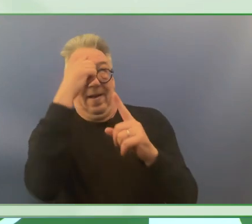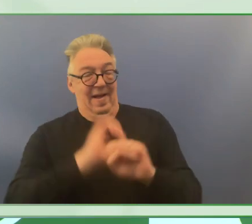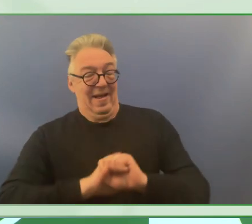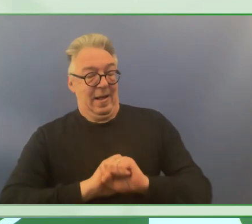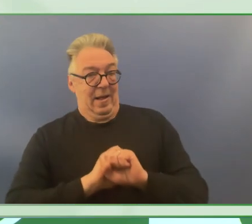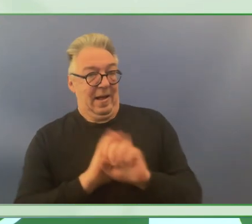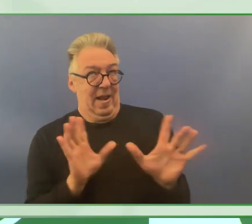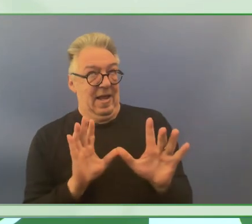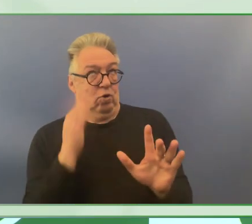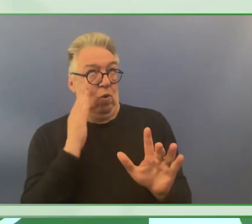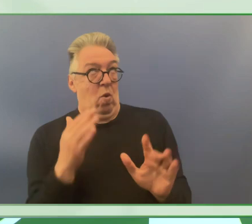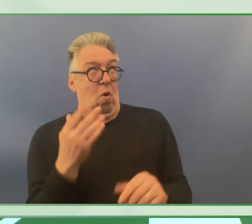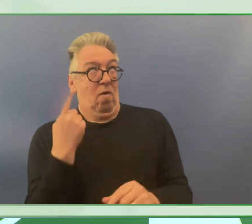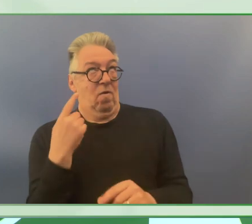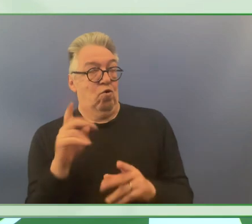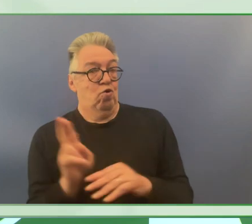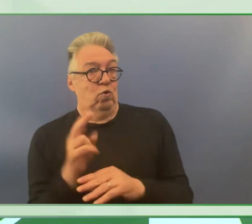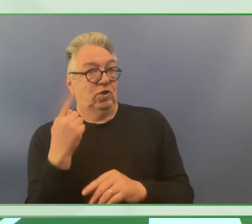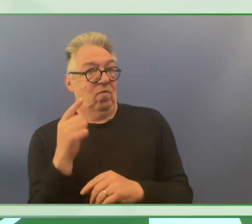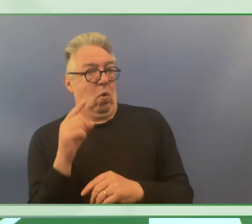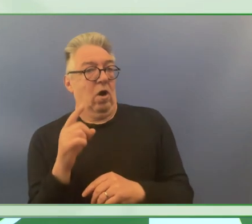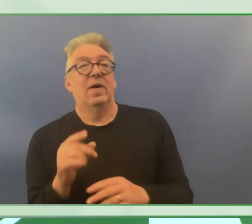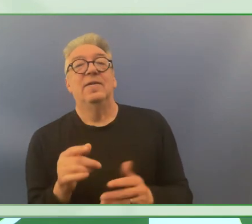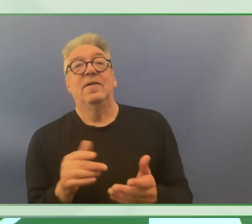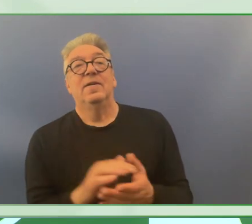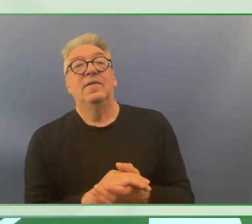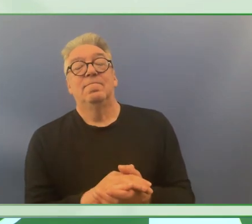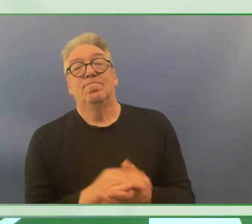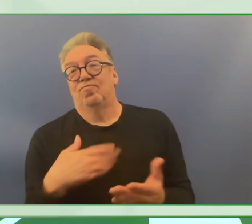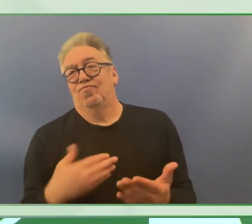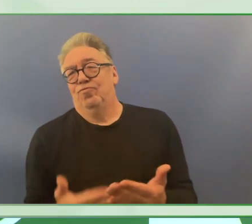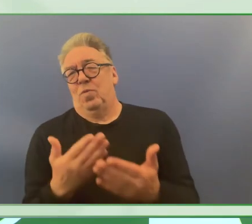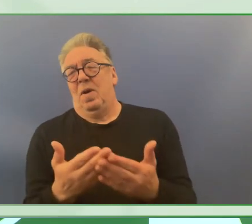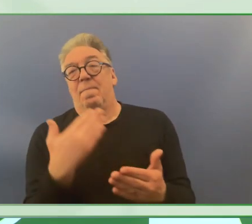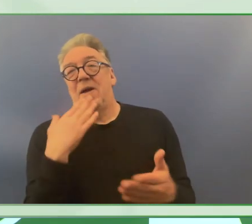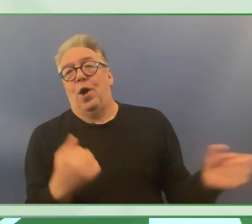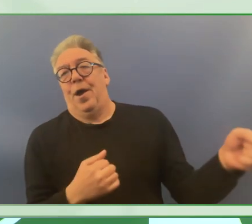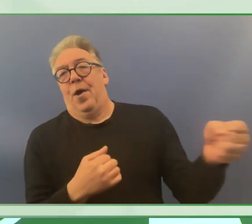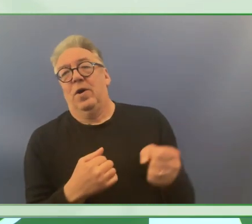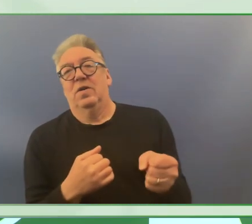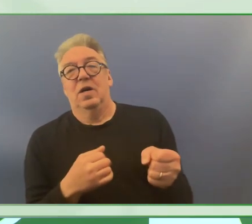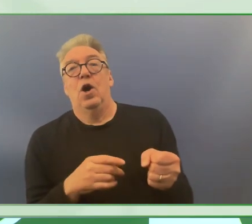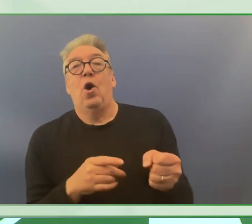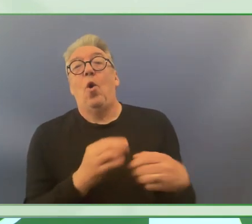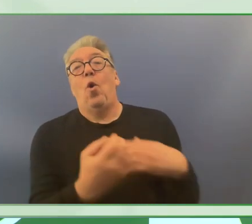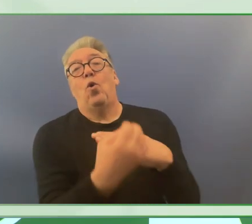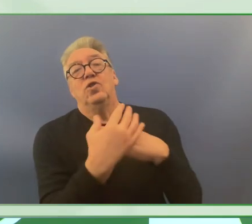then I would recommend that you get some consultancy that helps you with these applications so that you can build everything in